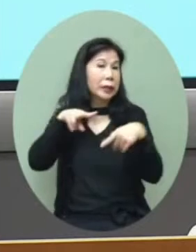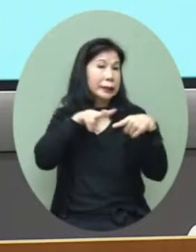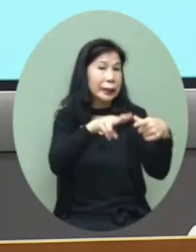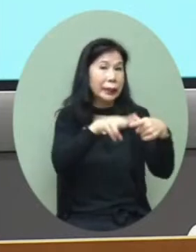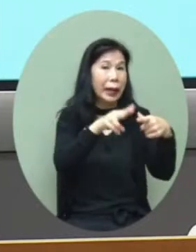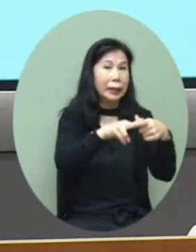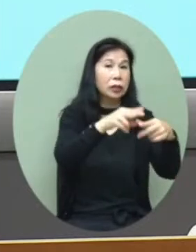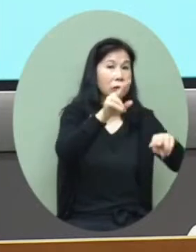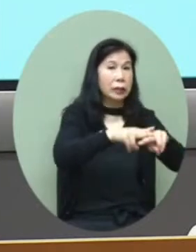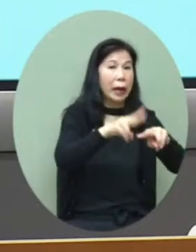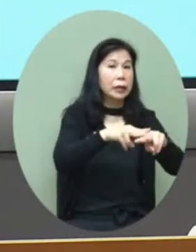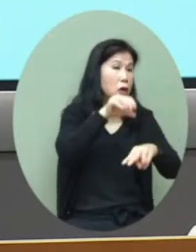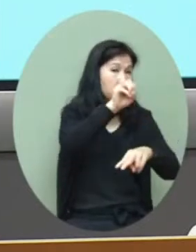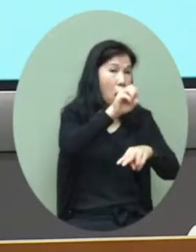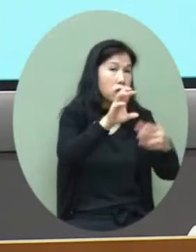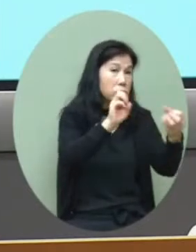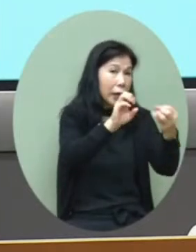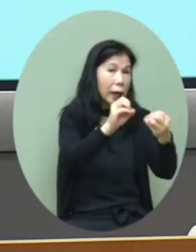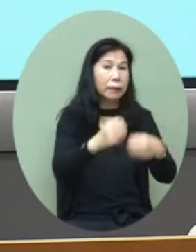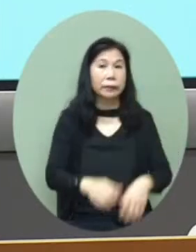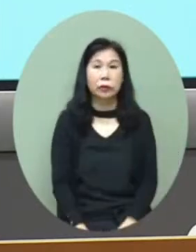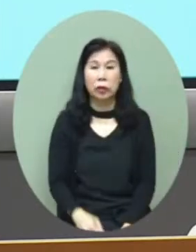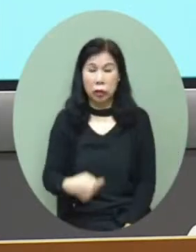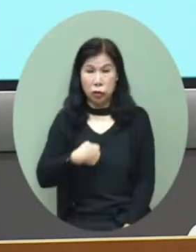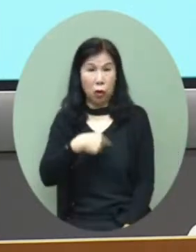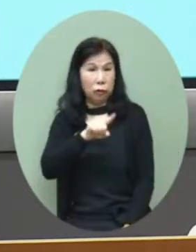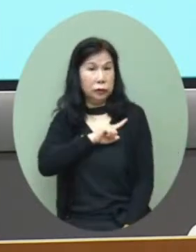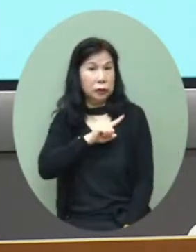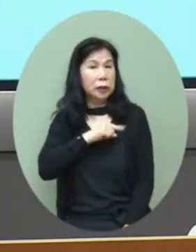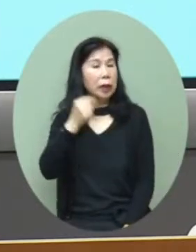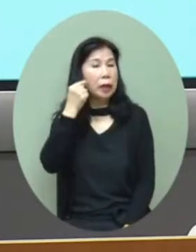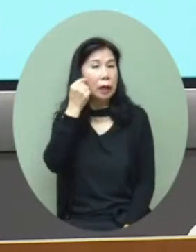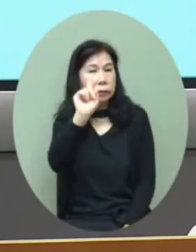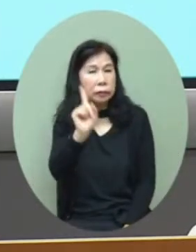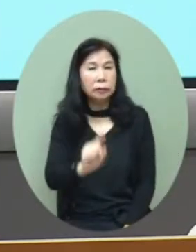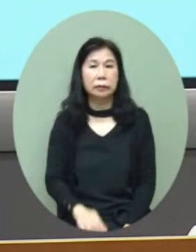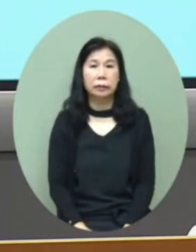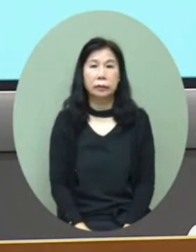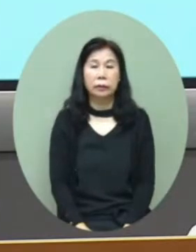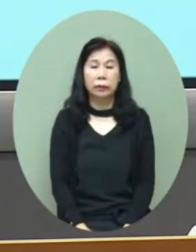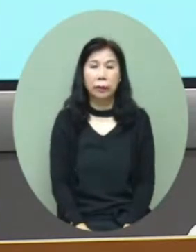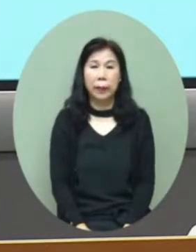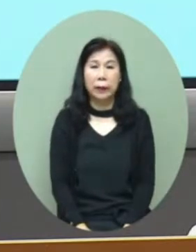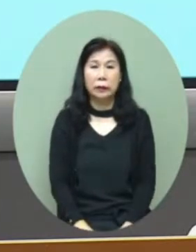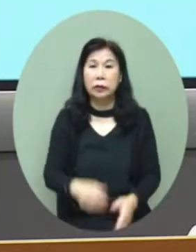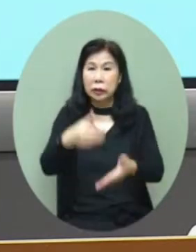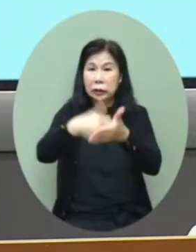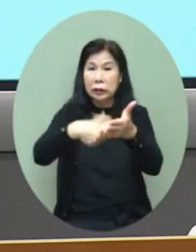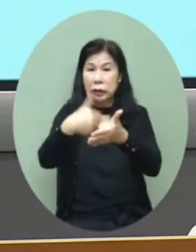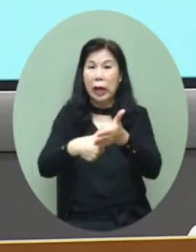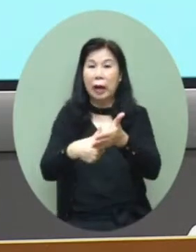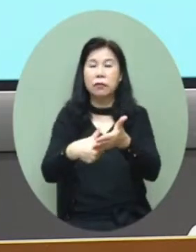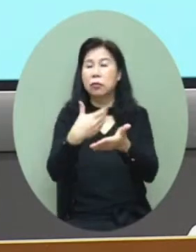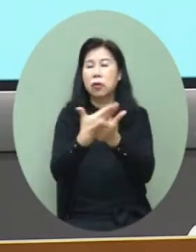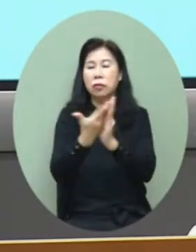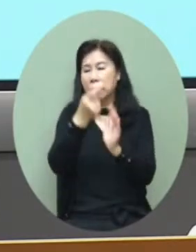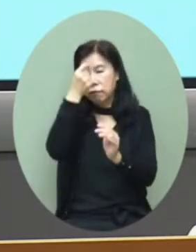In our discussion, I give all the information available in relation to our